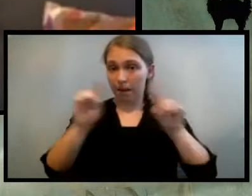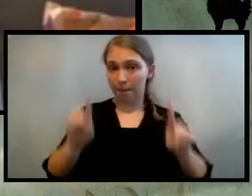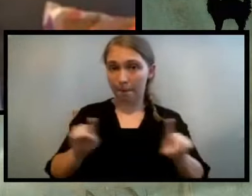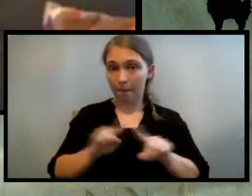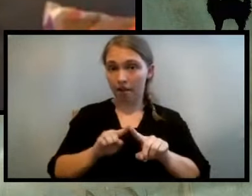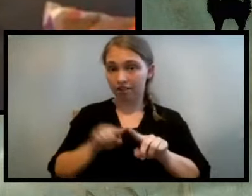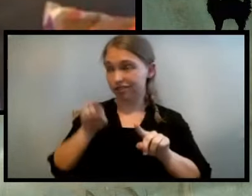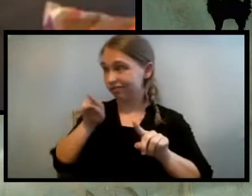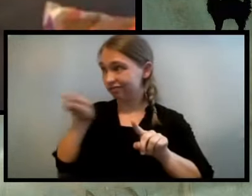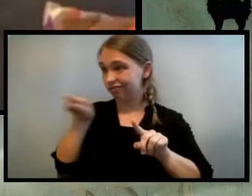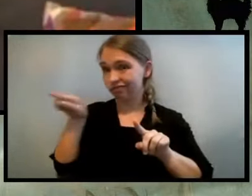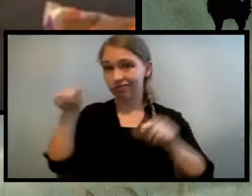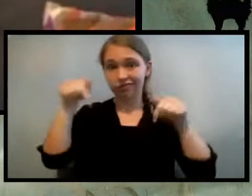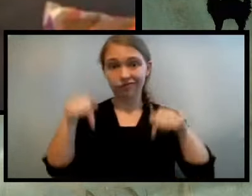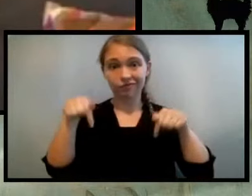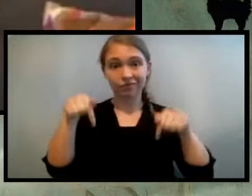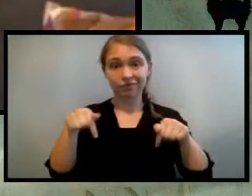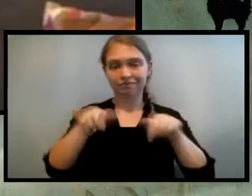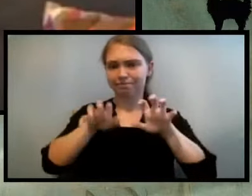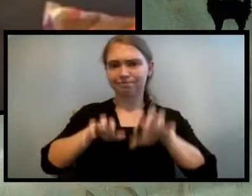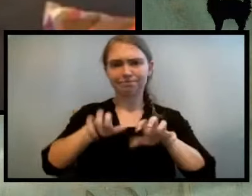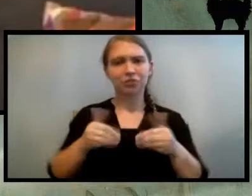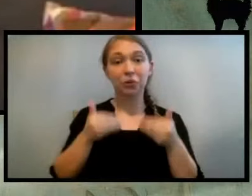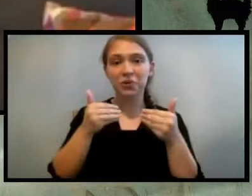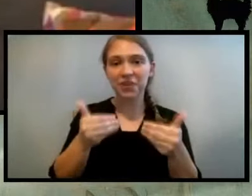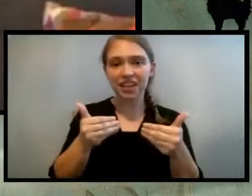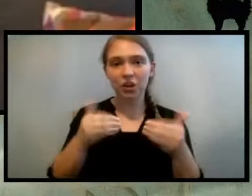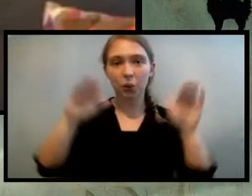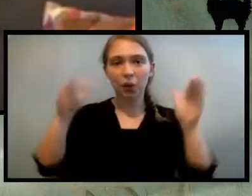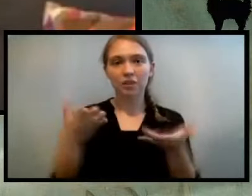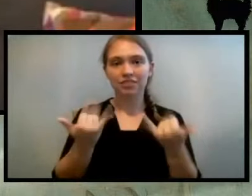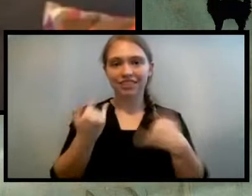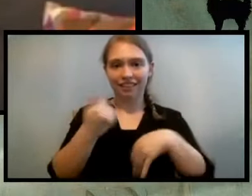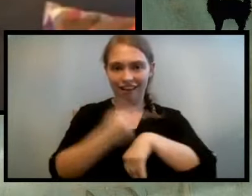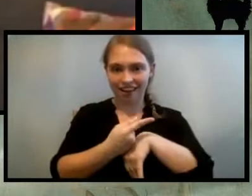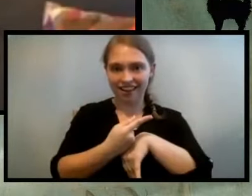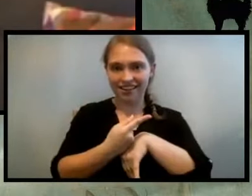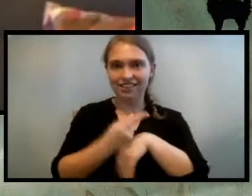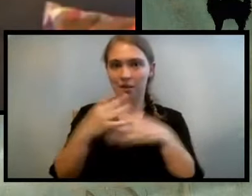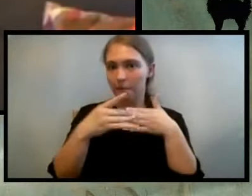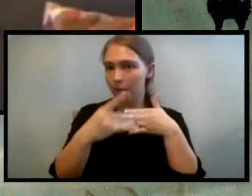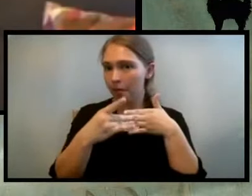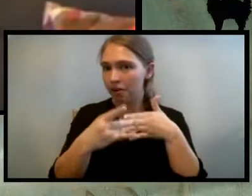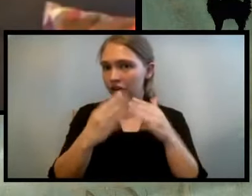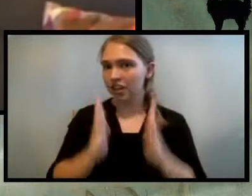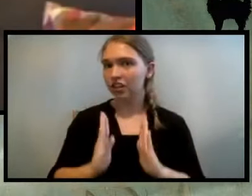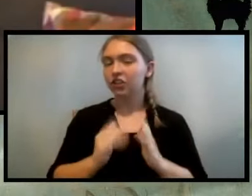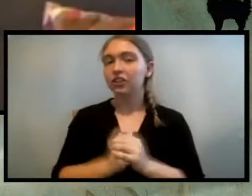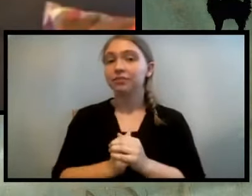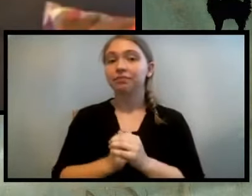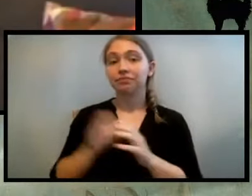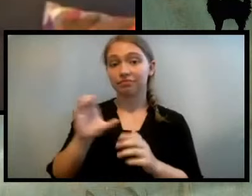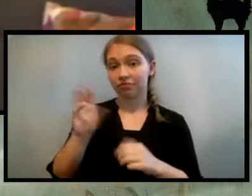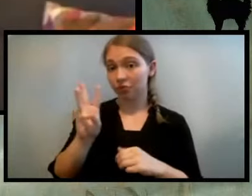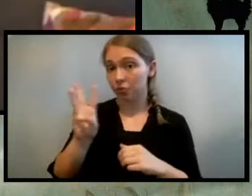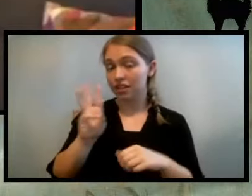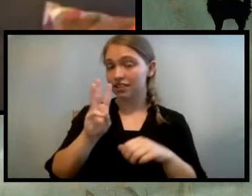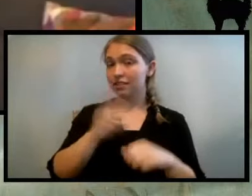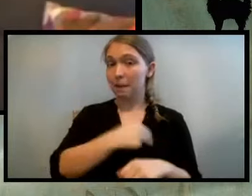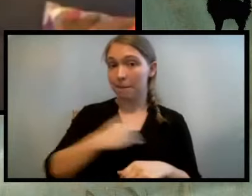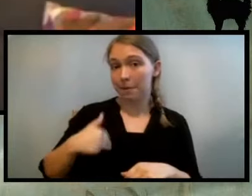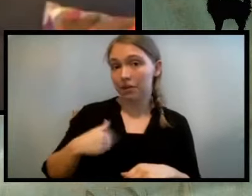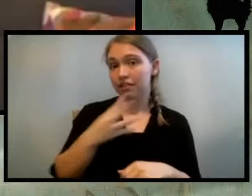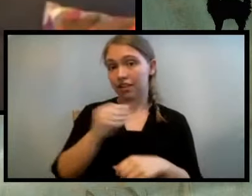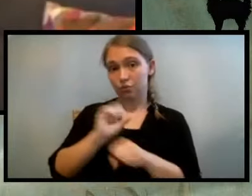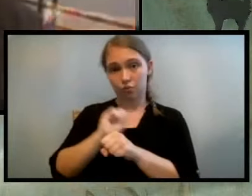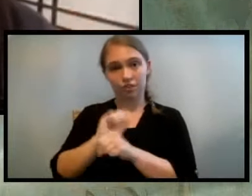screen. Please welcome tonight's moderator, a Seattle Public Librarian and Clarion West board member, Misha Stone.